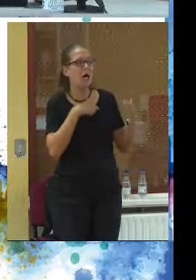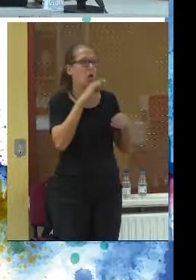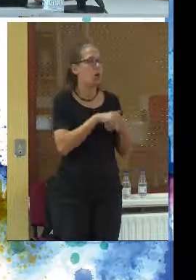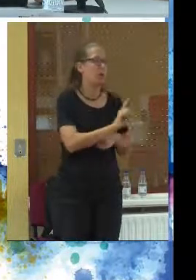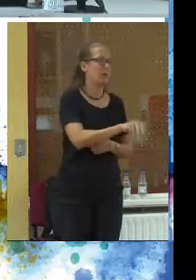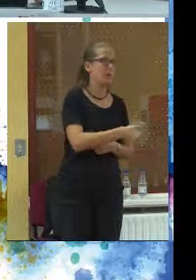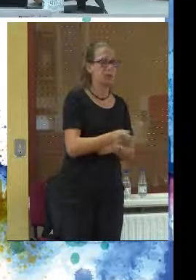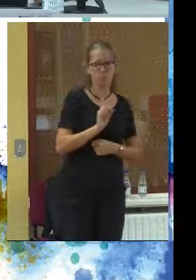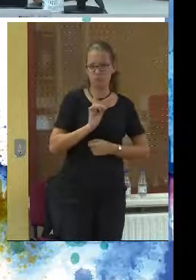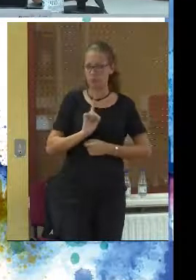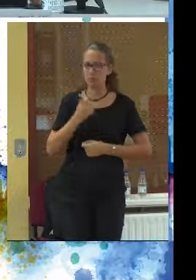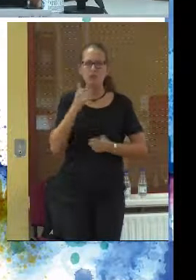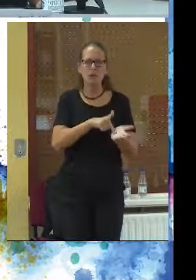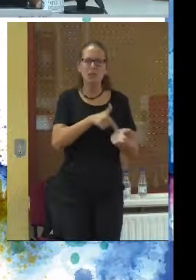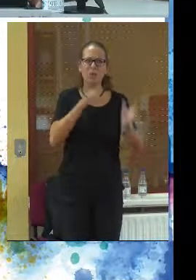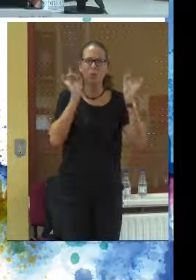association,